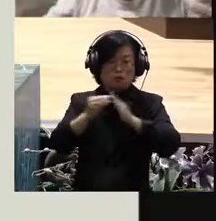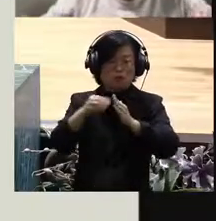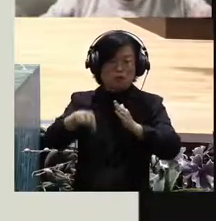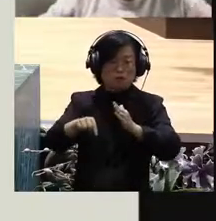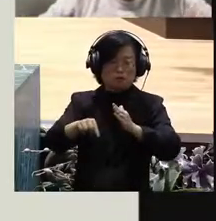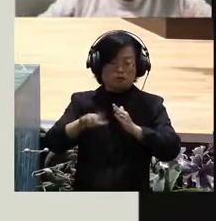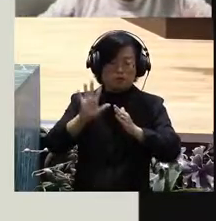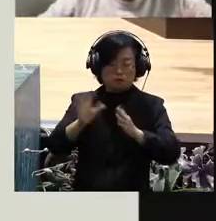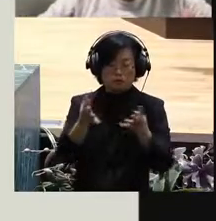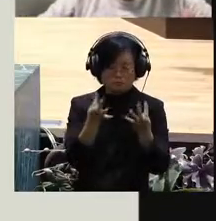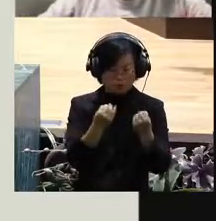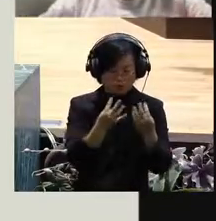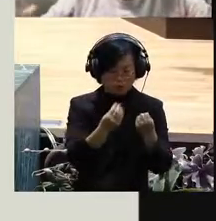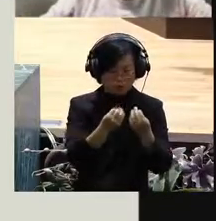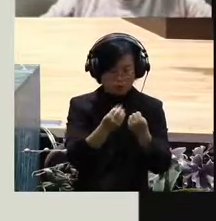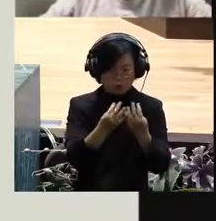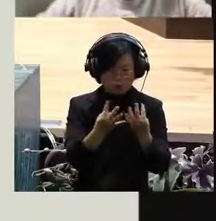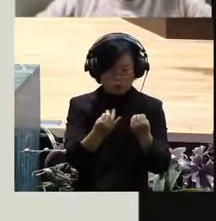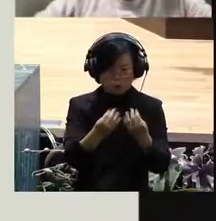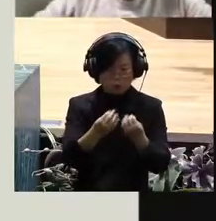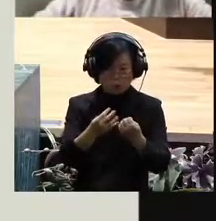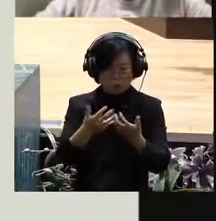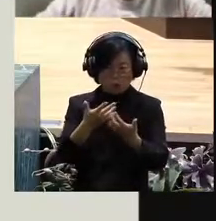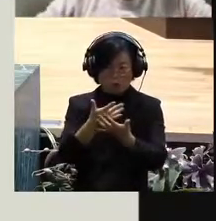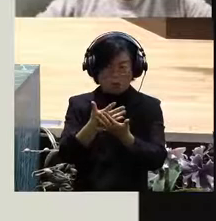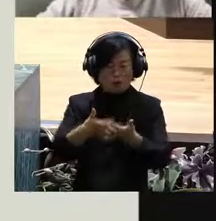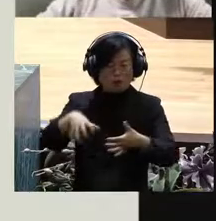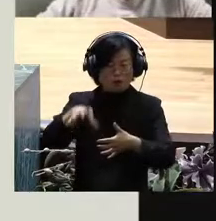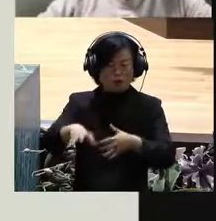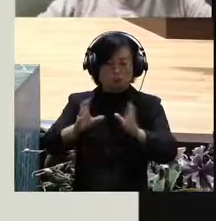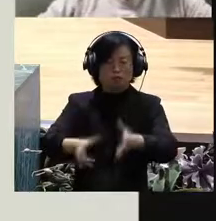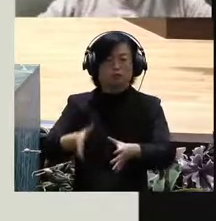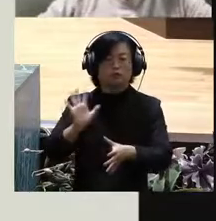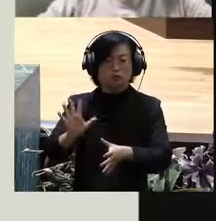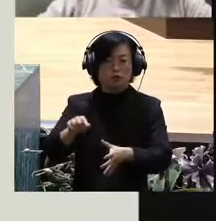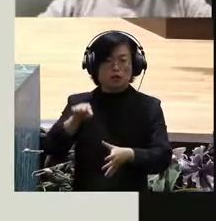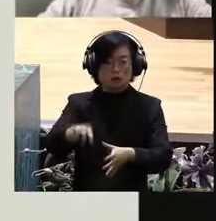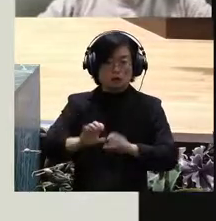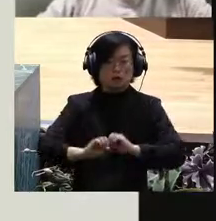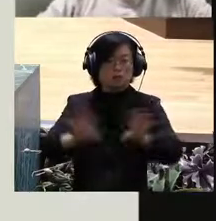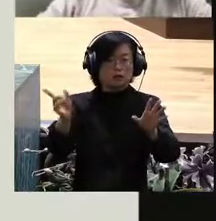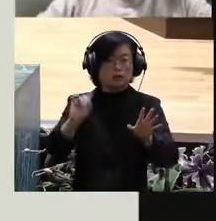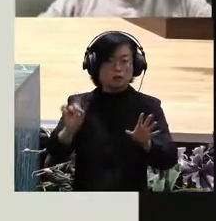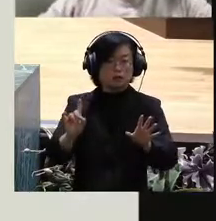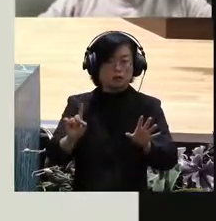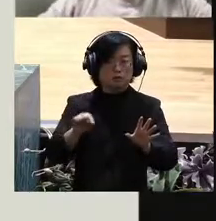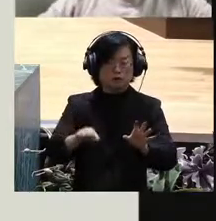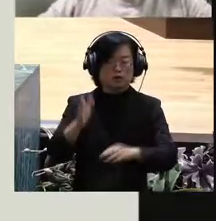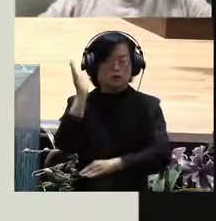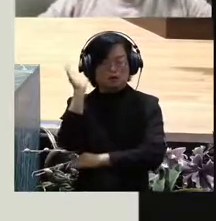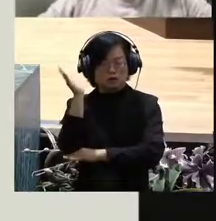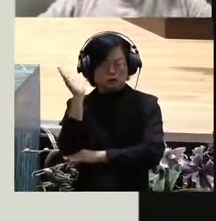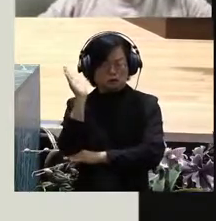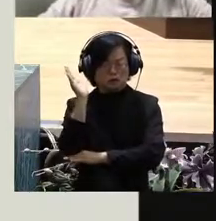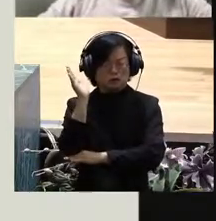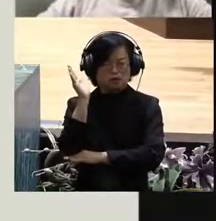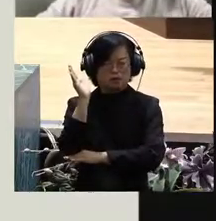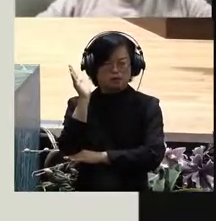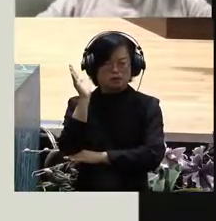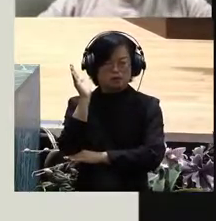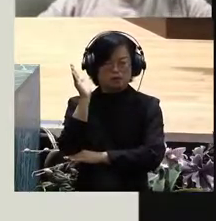with other organizations or individuals externally. So to support the government in